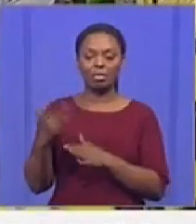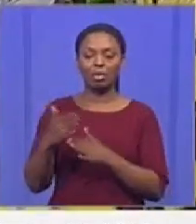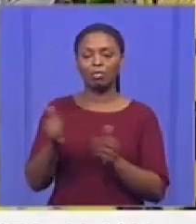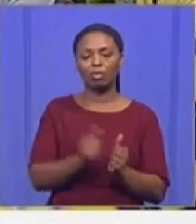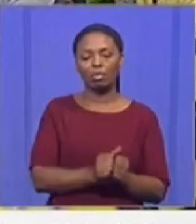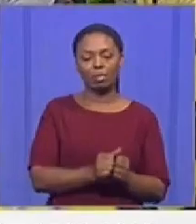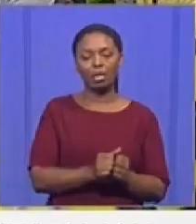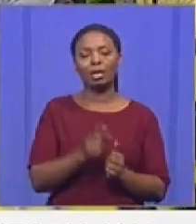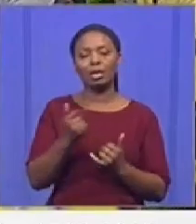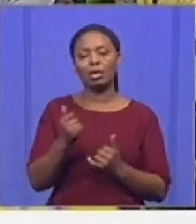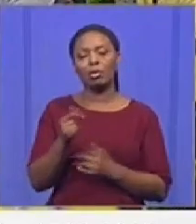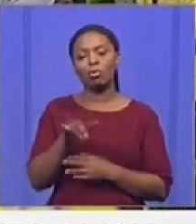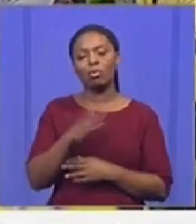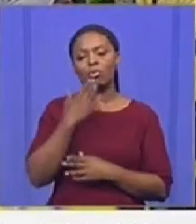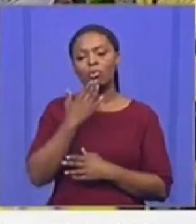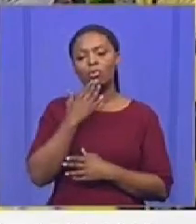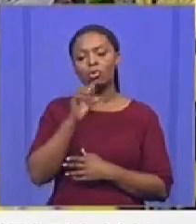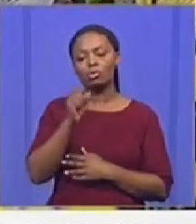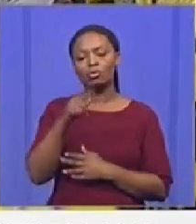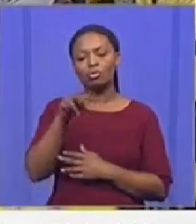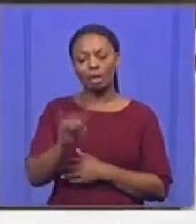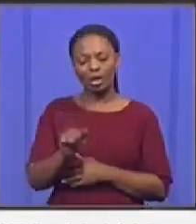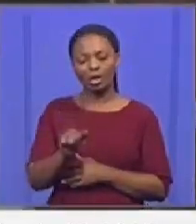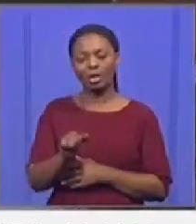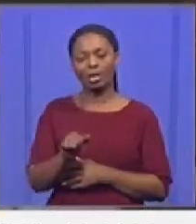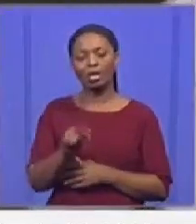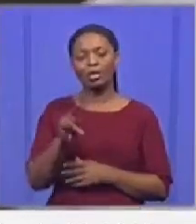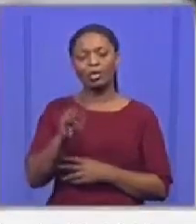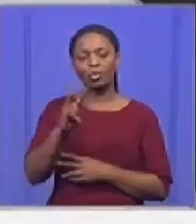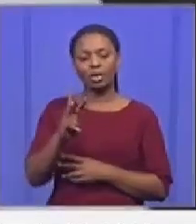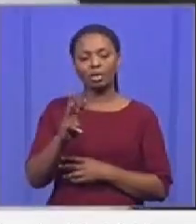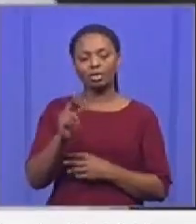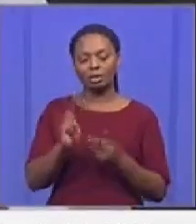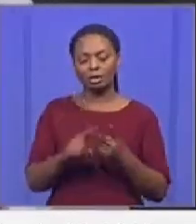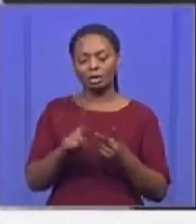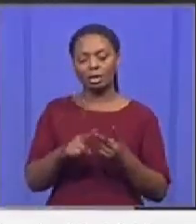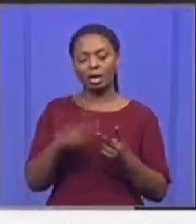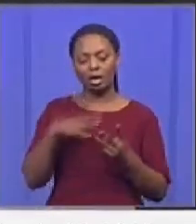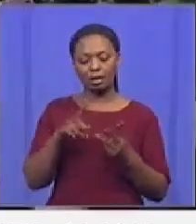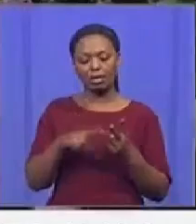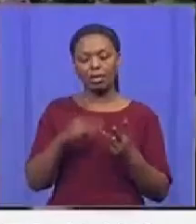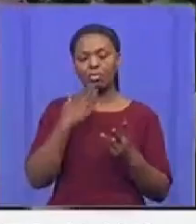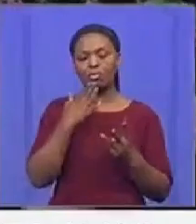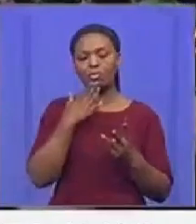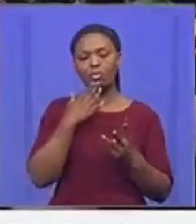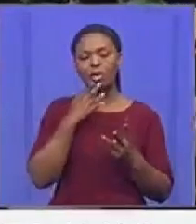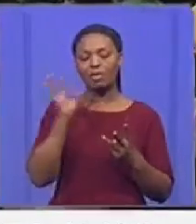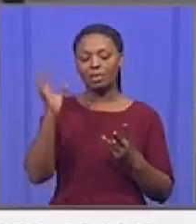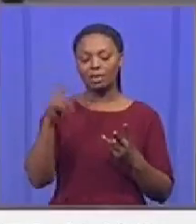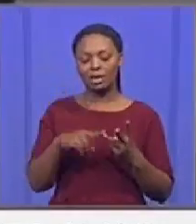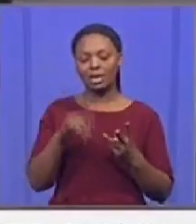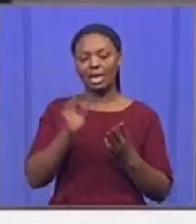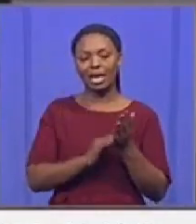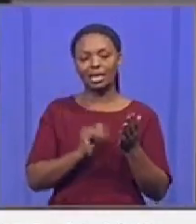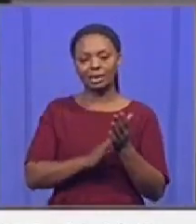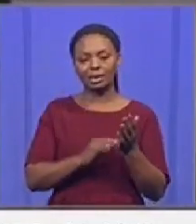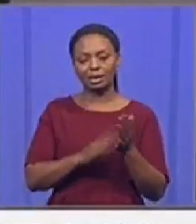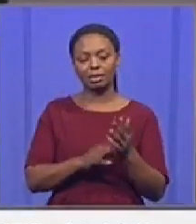Kobokone Bophirima wa Maloba Supra Mahumapelo le modulasetilo le tonakgolo ya Maloba ya Free State Ace